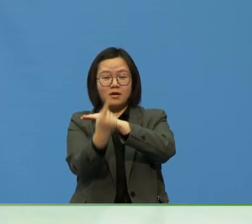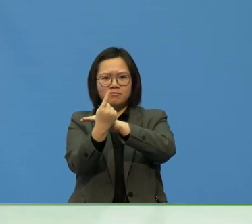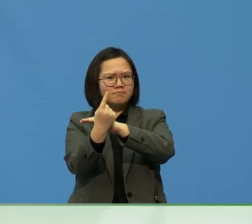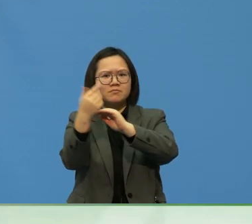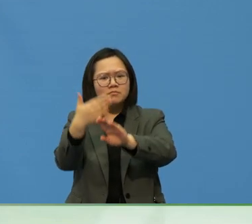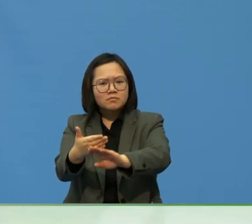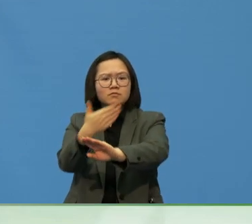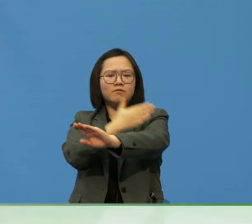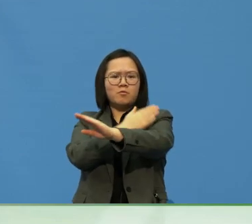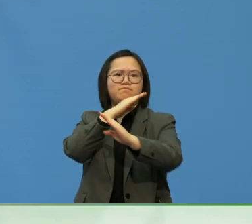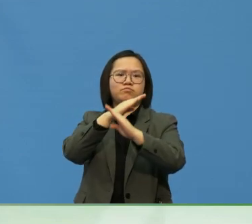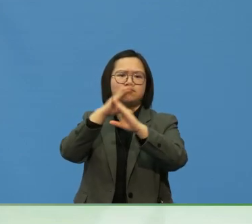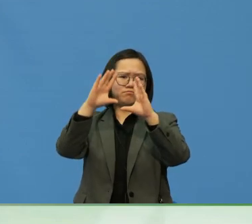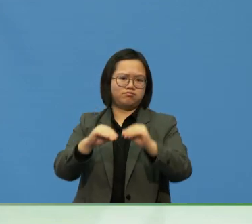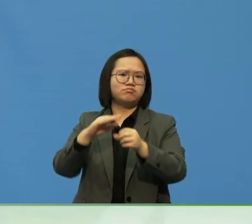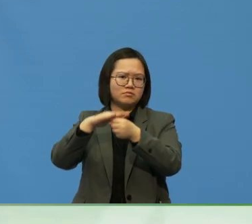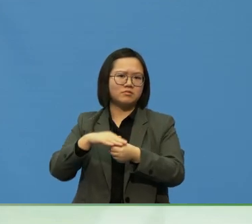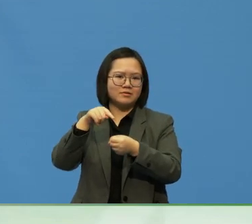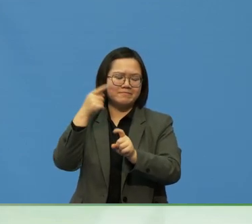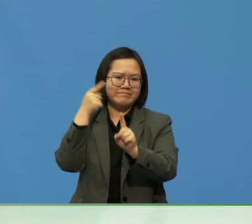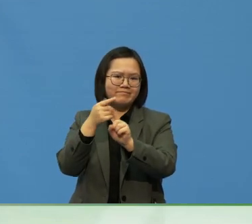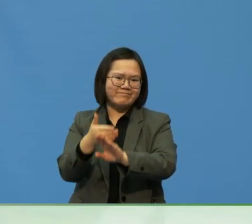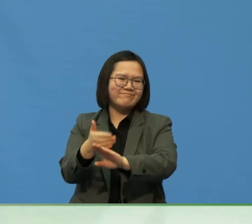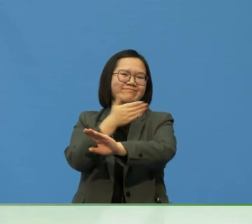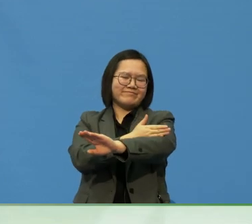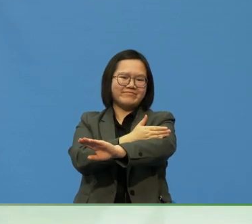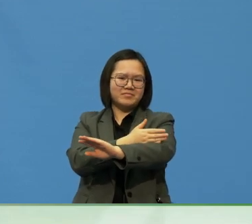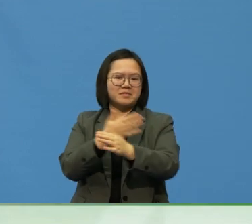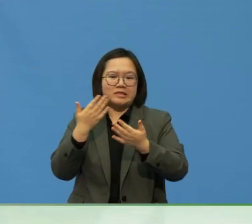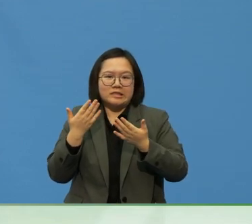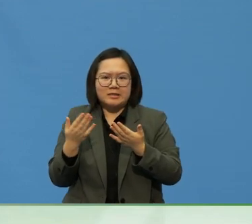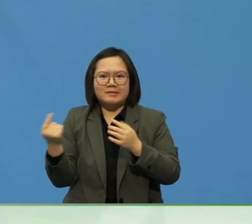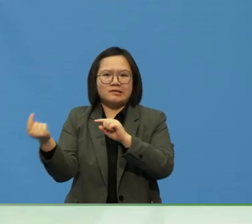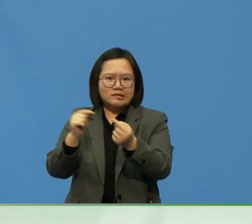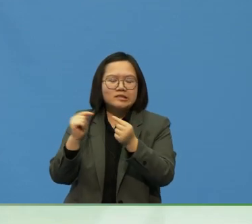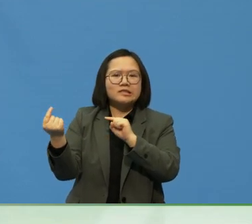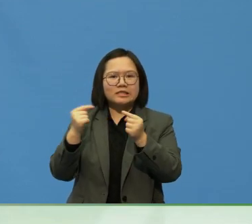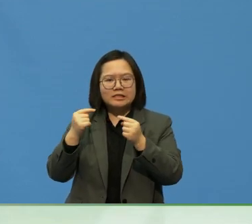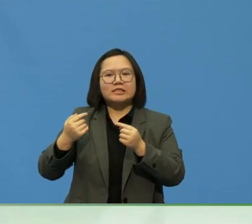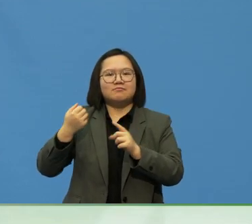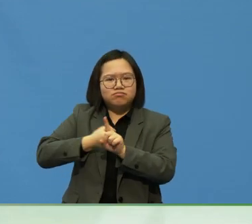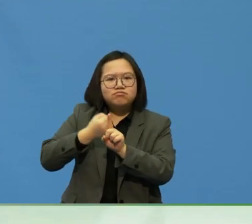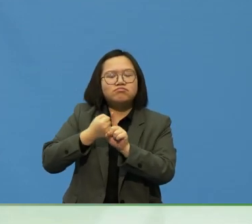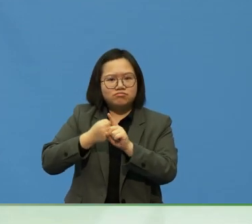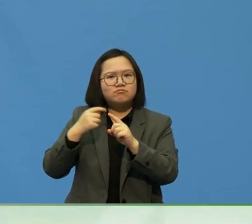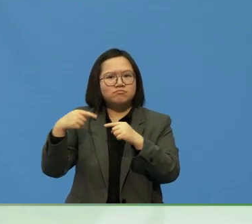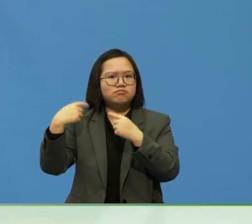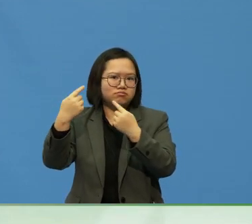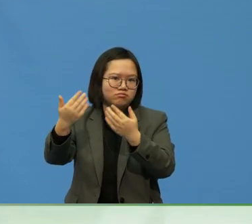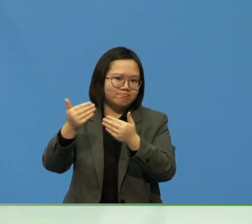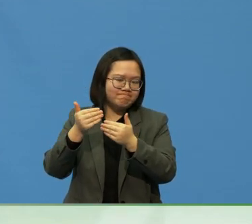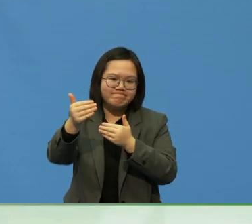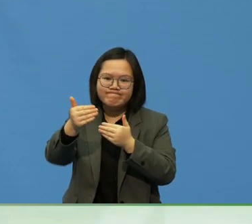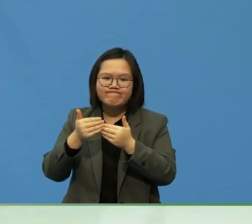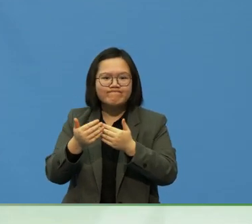of the individual to fight the fights that they had been fighting all along. So what I would say, and I would say this proudly on behalf of the